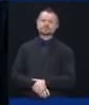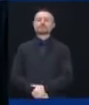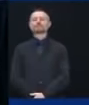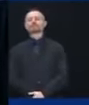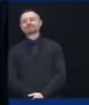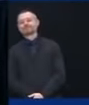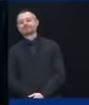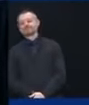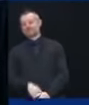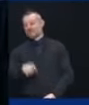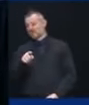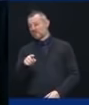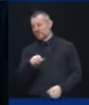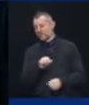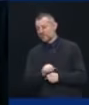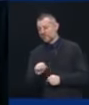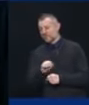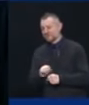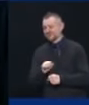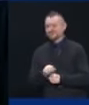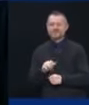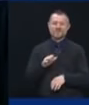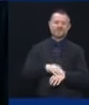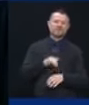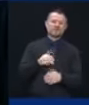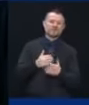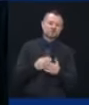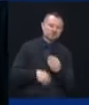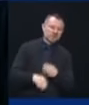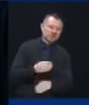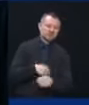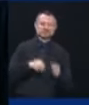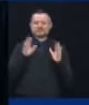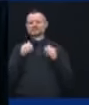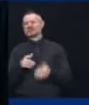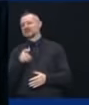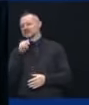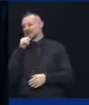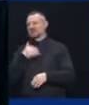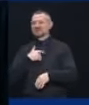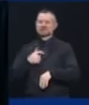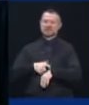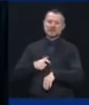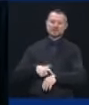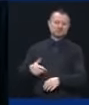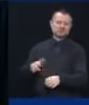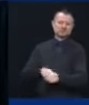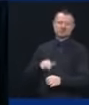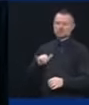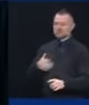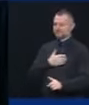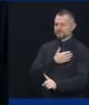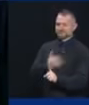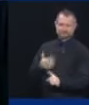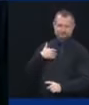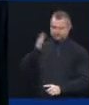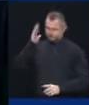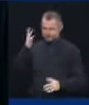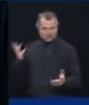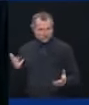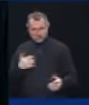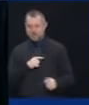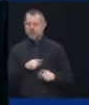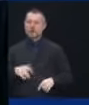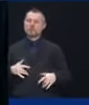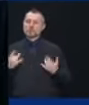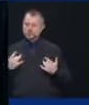They're working on the budget, so they didn't have time to join us this morning, but I'm glad they did make time for us during